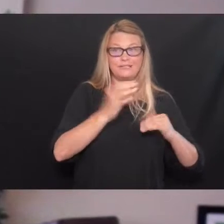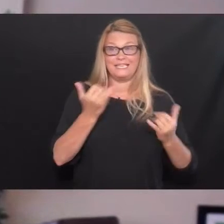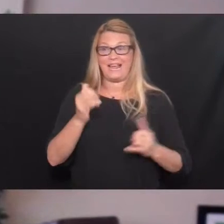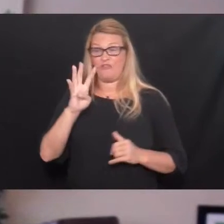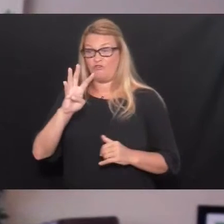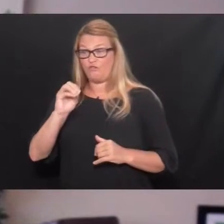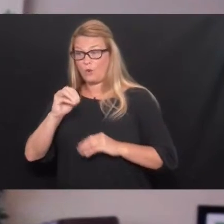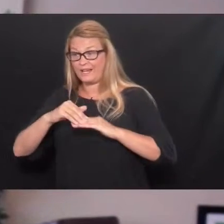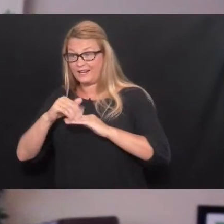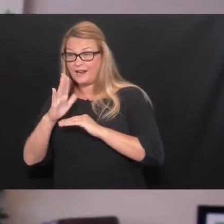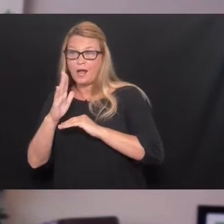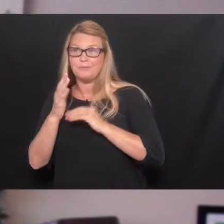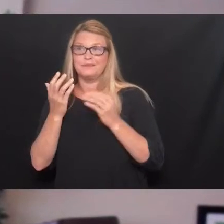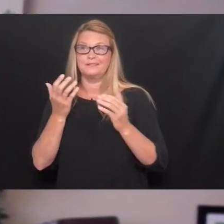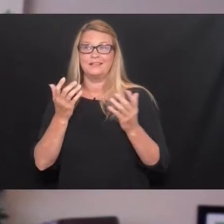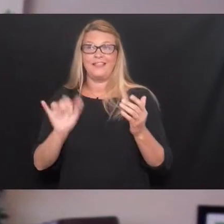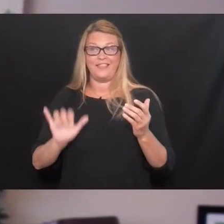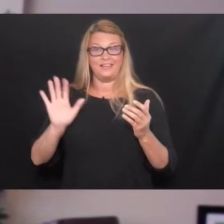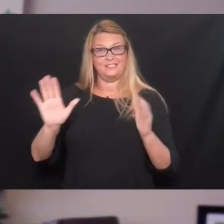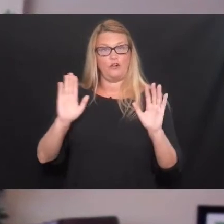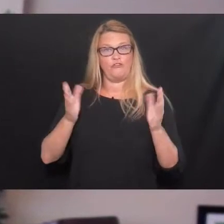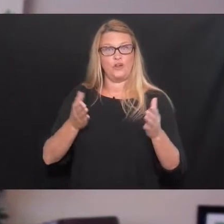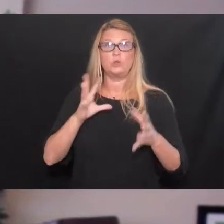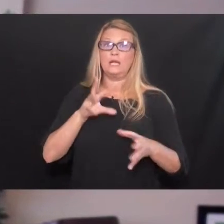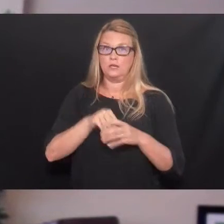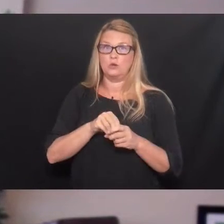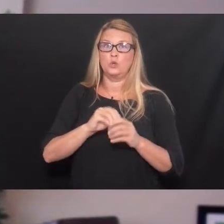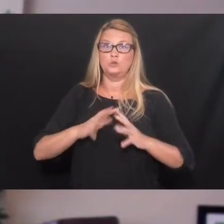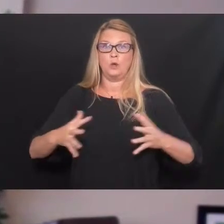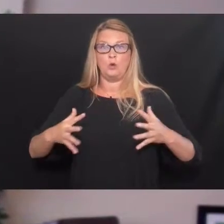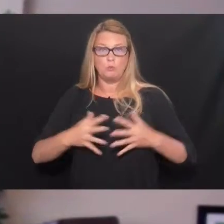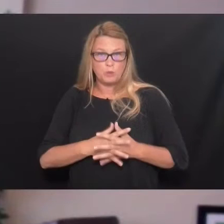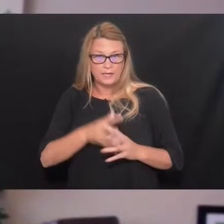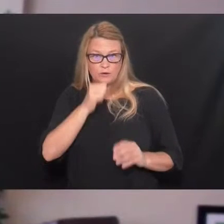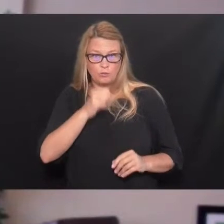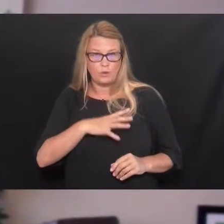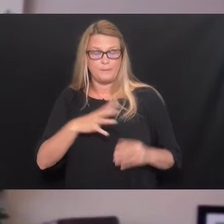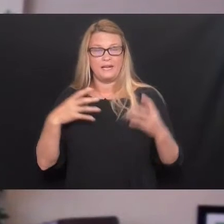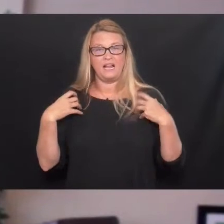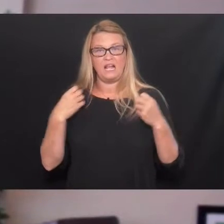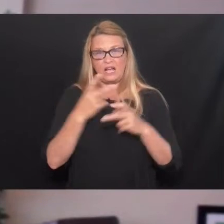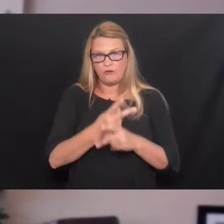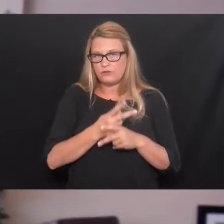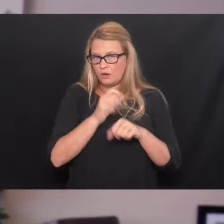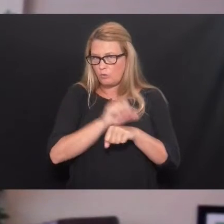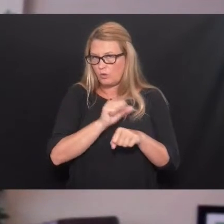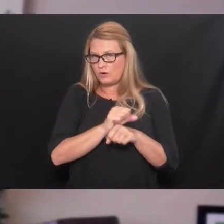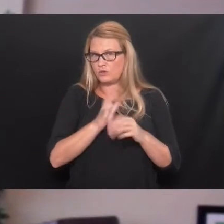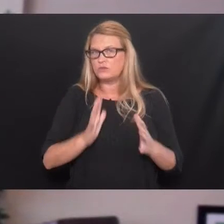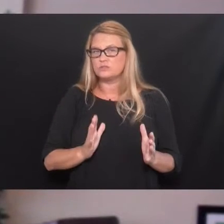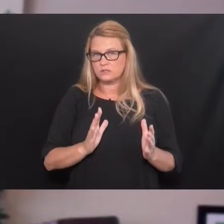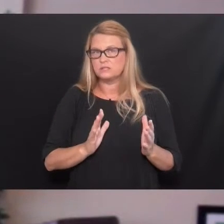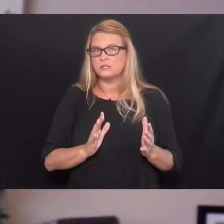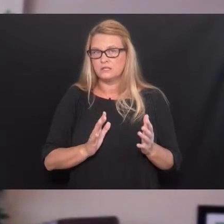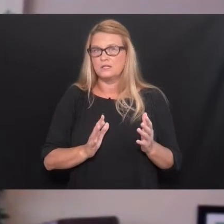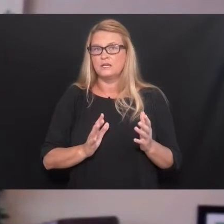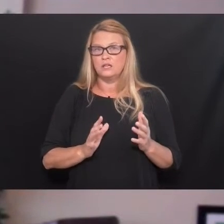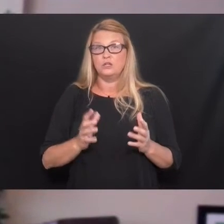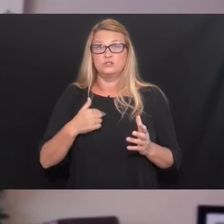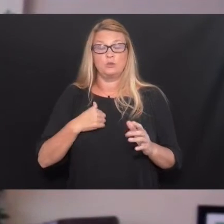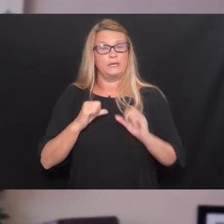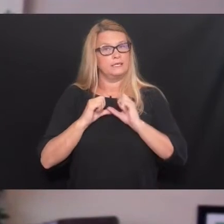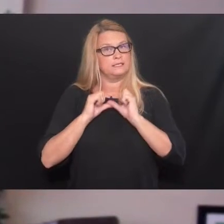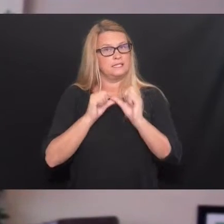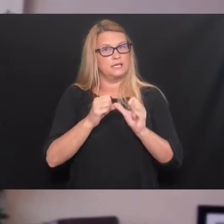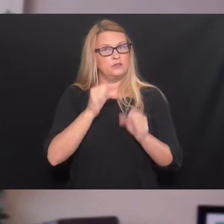40-year-old people, which also includes pregnant women, healthcare workers, and a few others. So we continue to work in our best